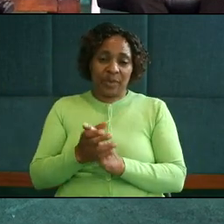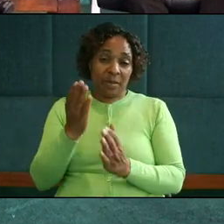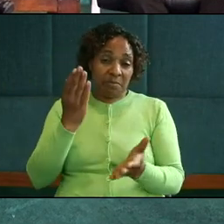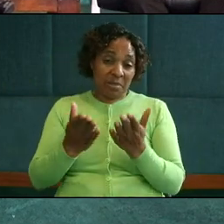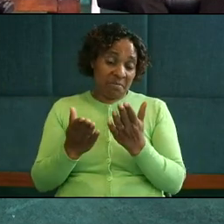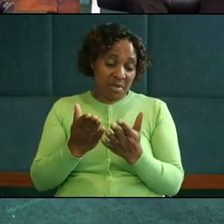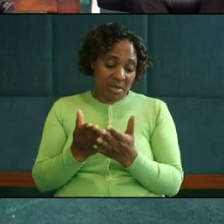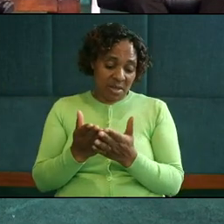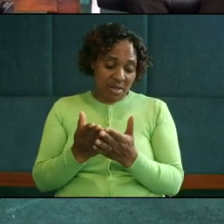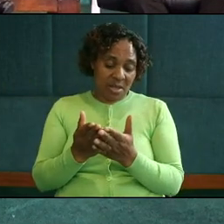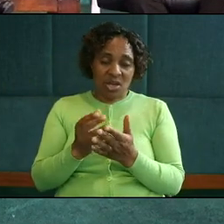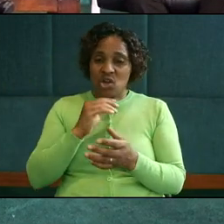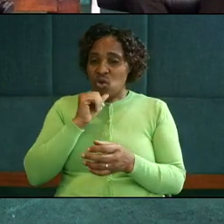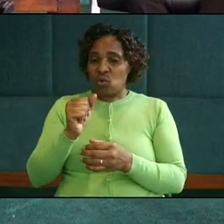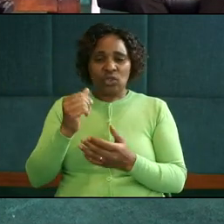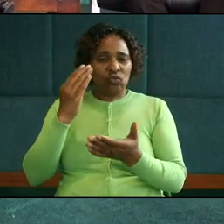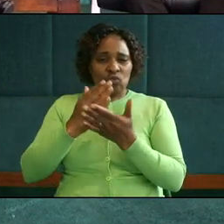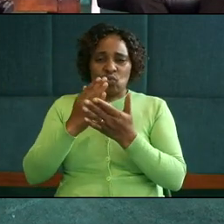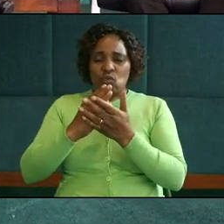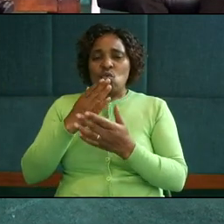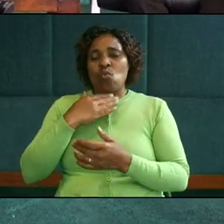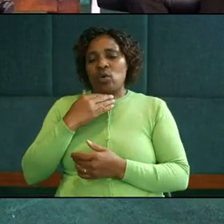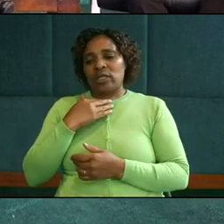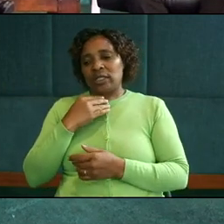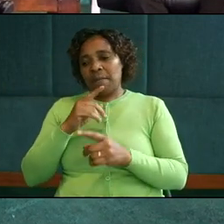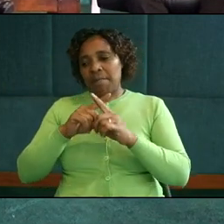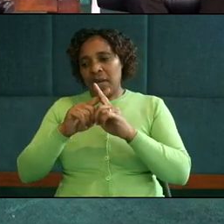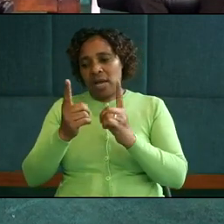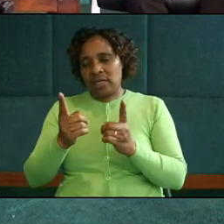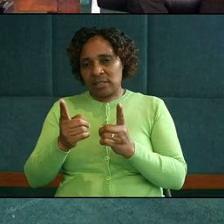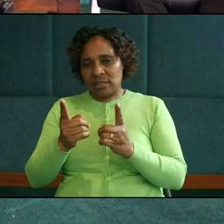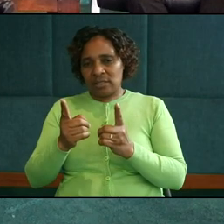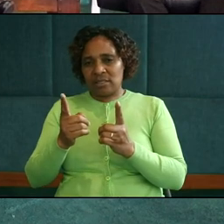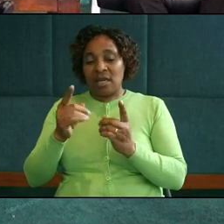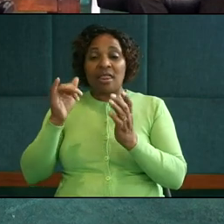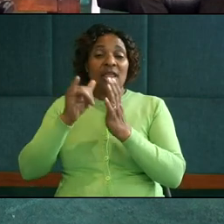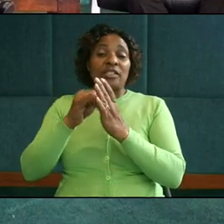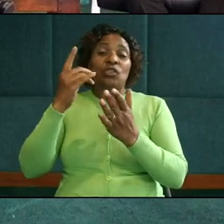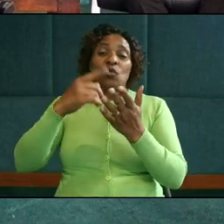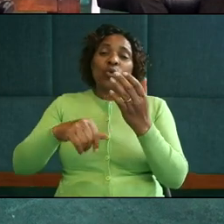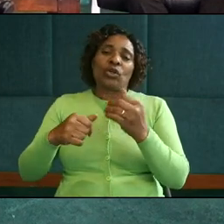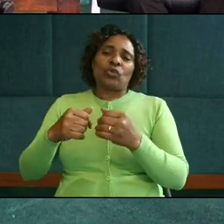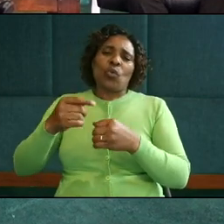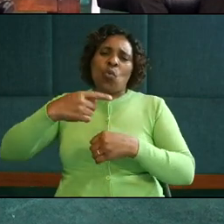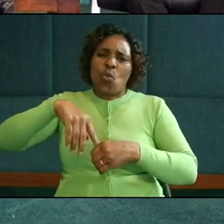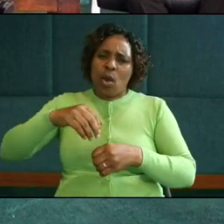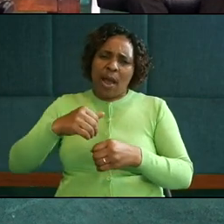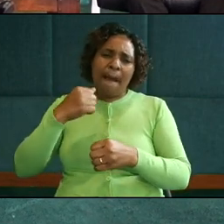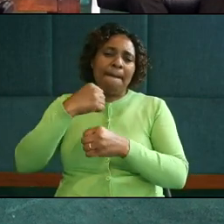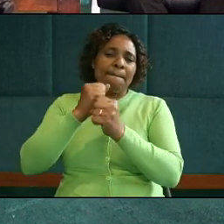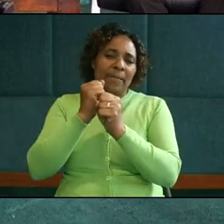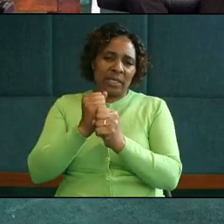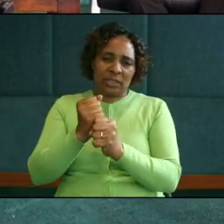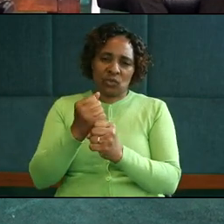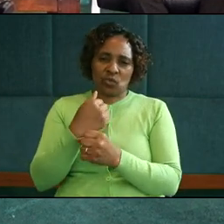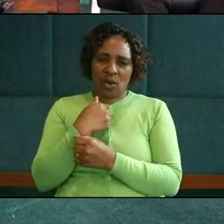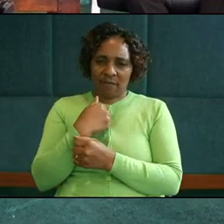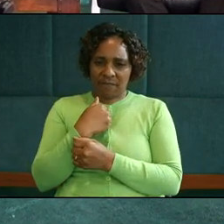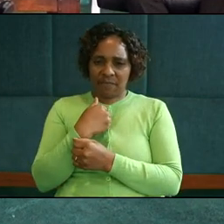Maybe it's not what we really want, but that is what we are meant to have.